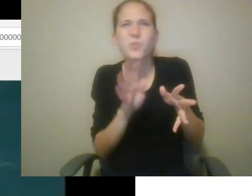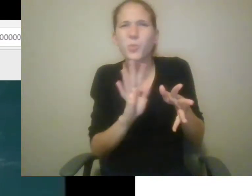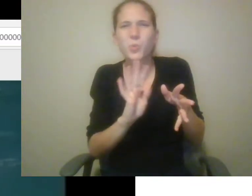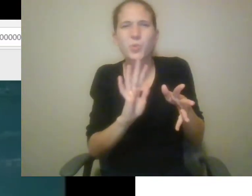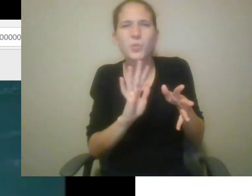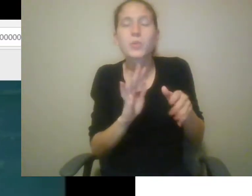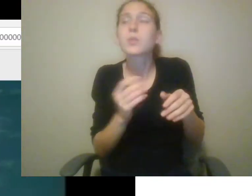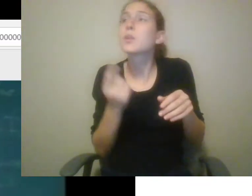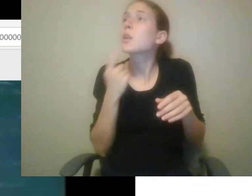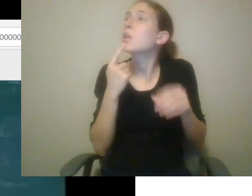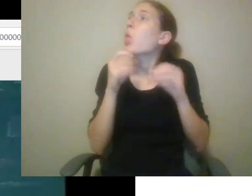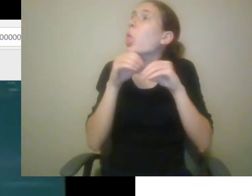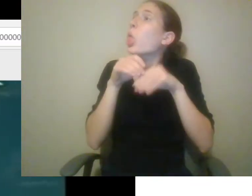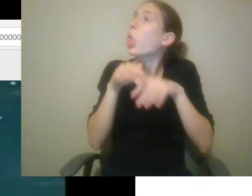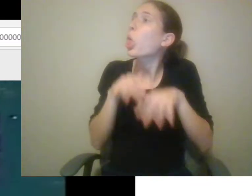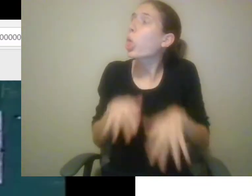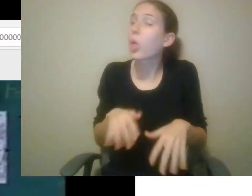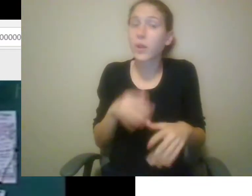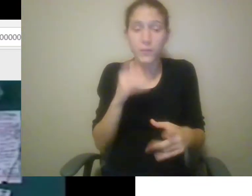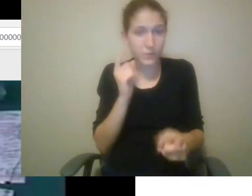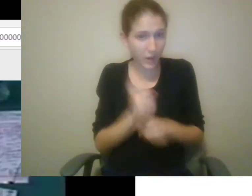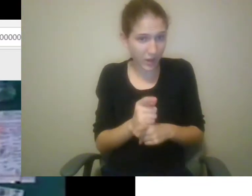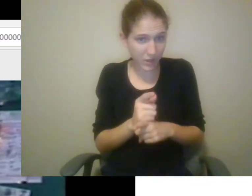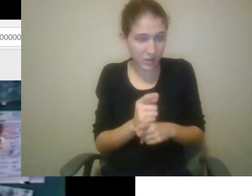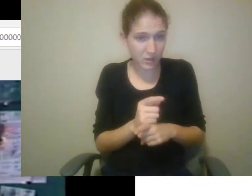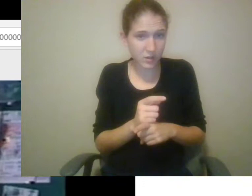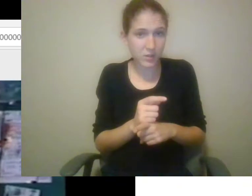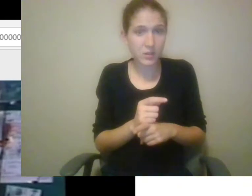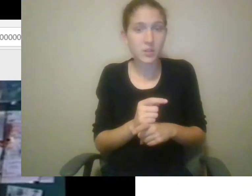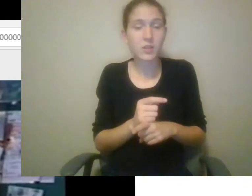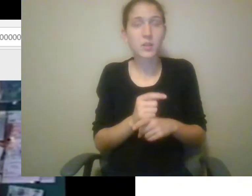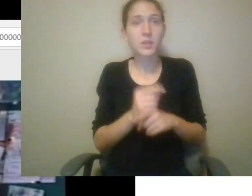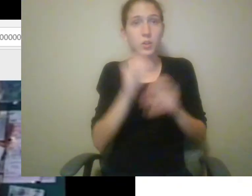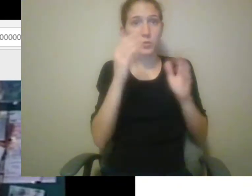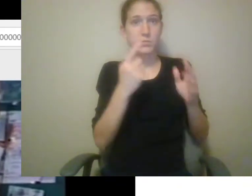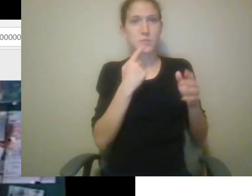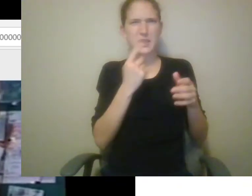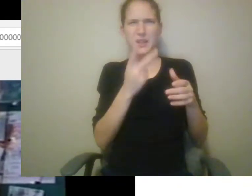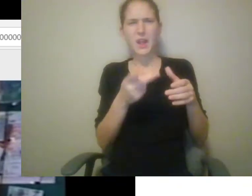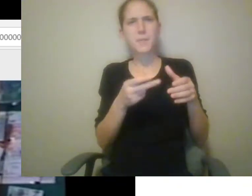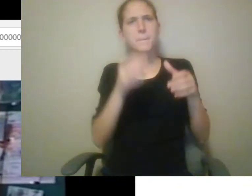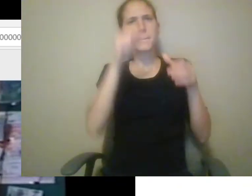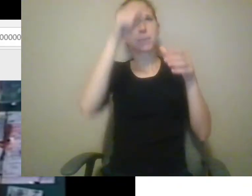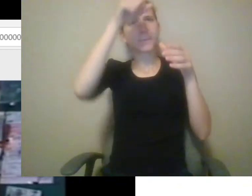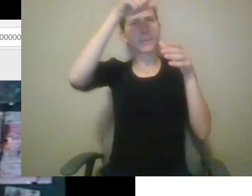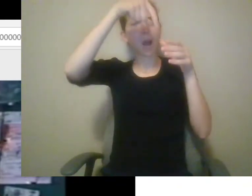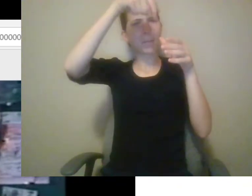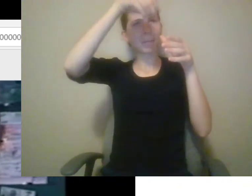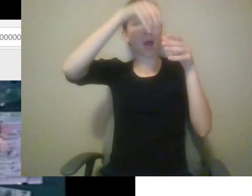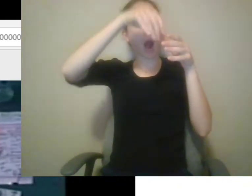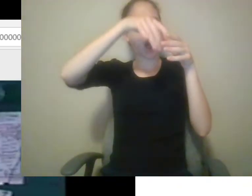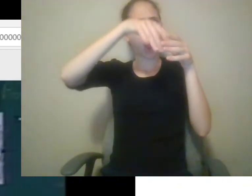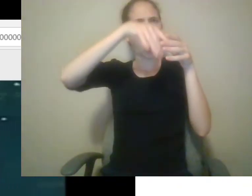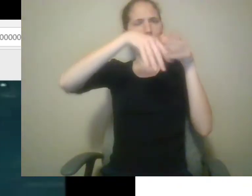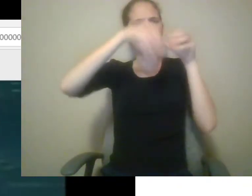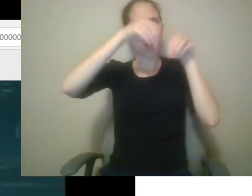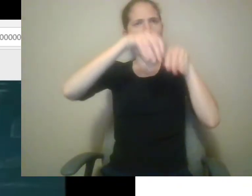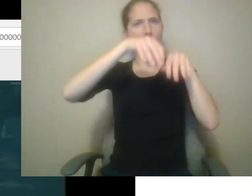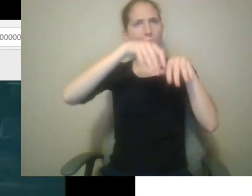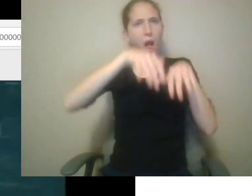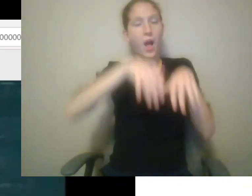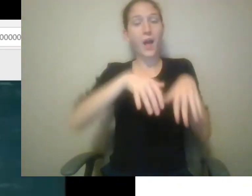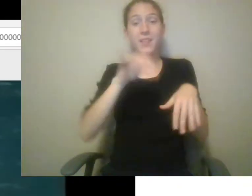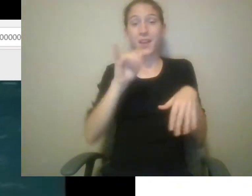here. All right. What's happening is this. This, ladies and gentlemen, is diffusion. All right. This is what's